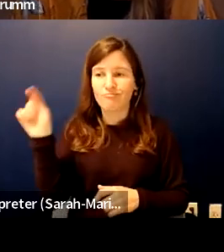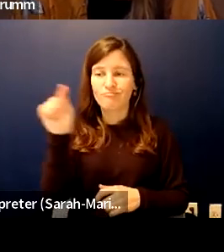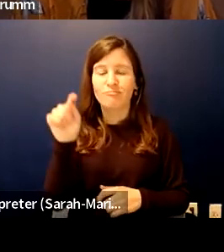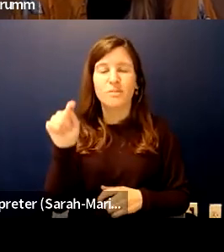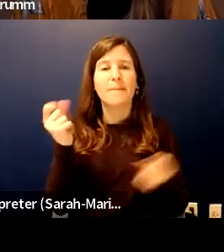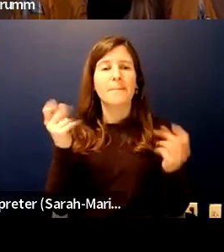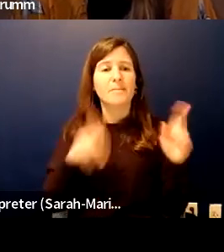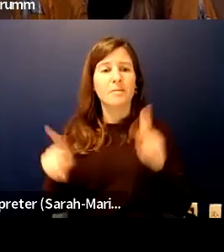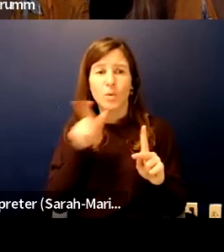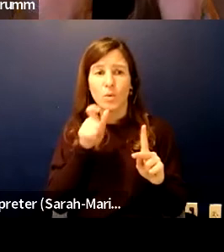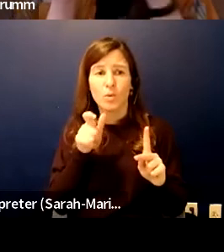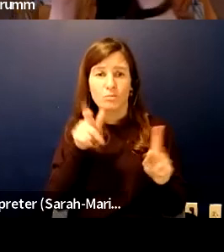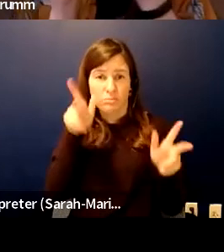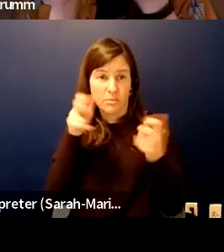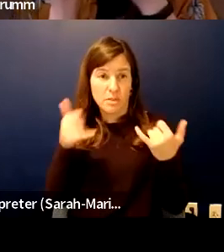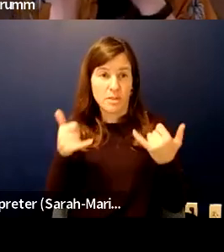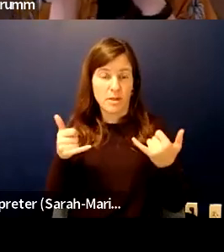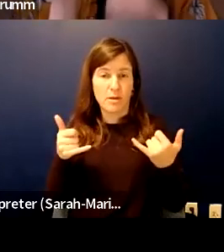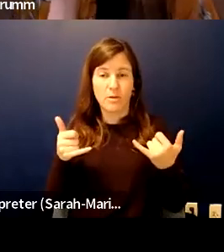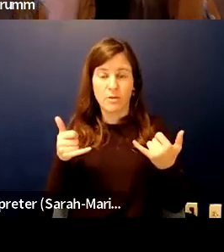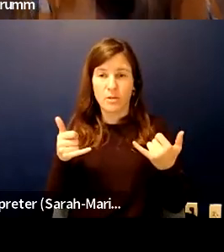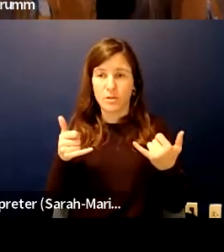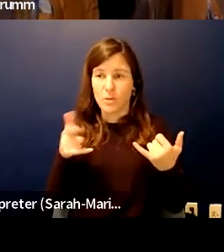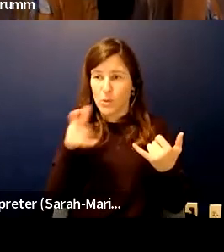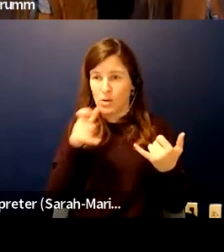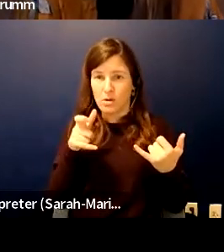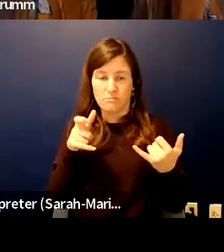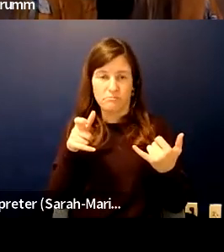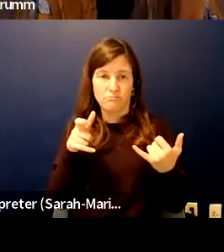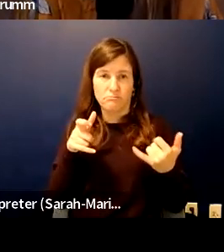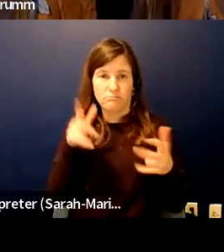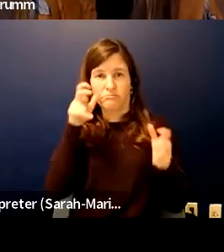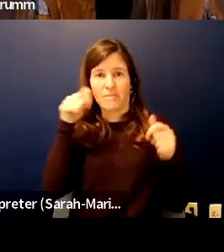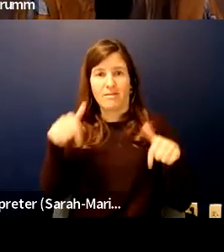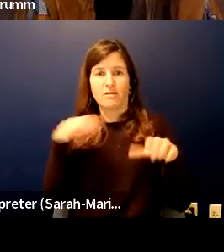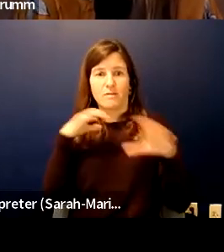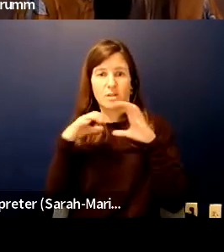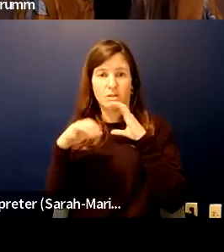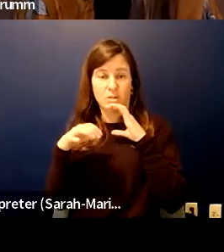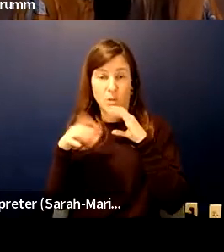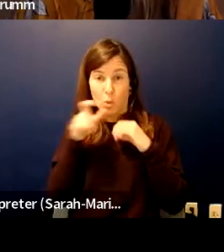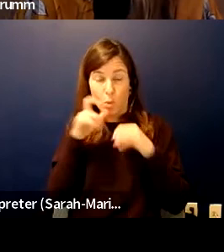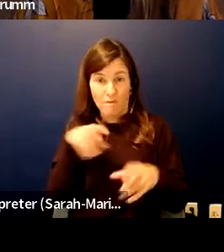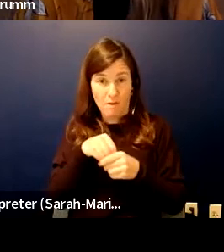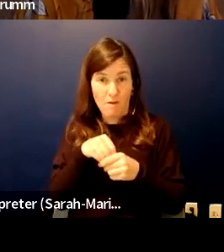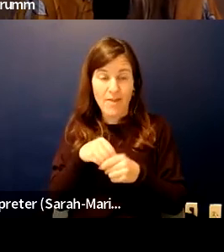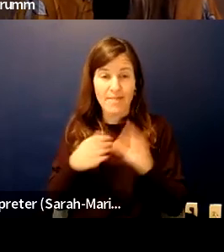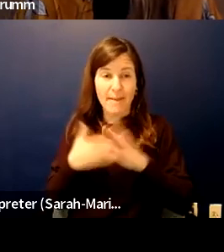who are attending right now and kind of witnessing this conversation are those administrators. They are the